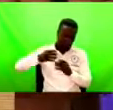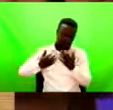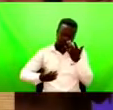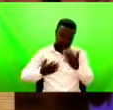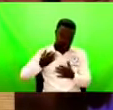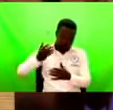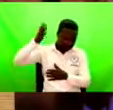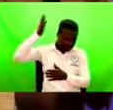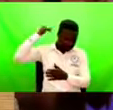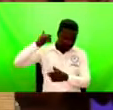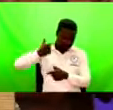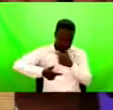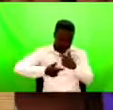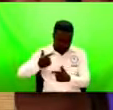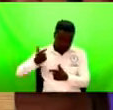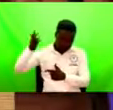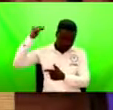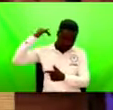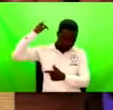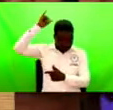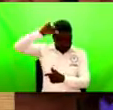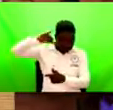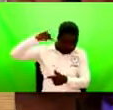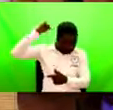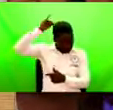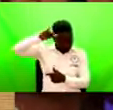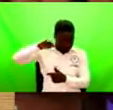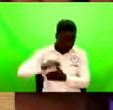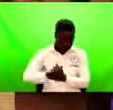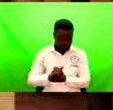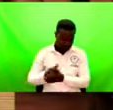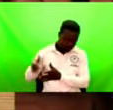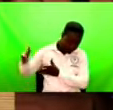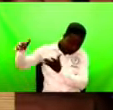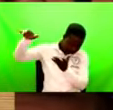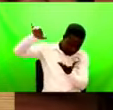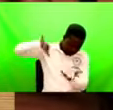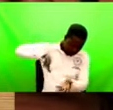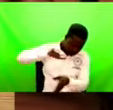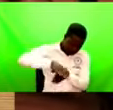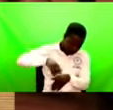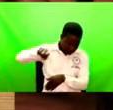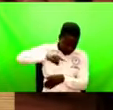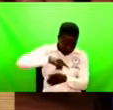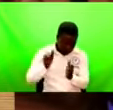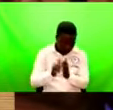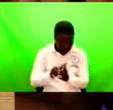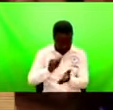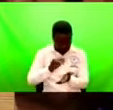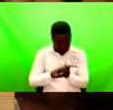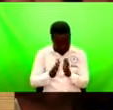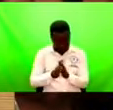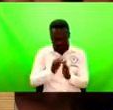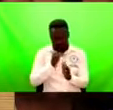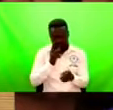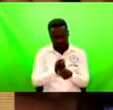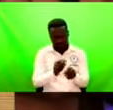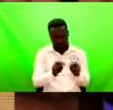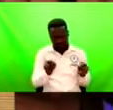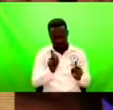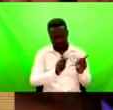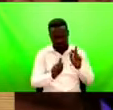the old time anointing, amen, pour it upon them, that they will be no ordinary persons,